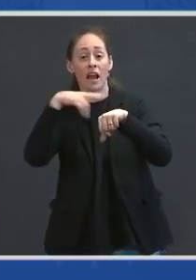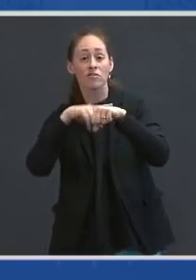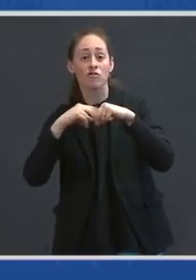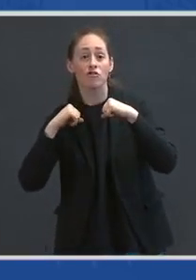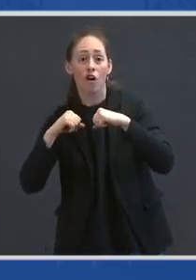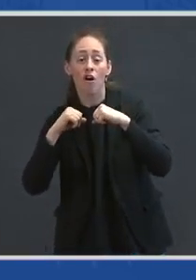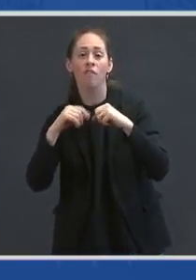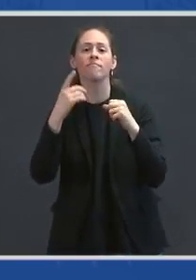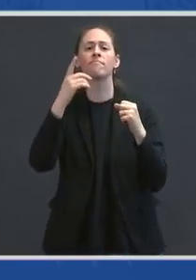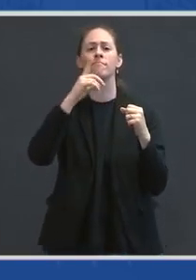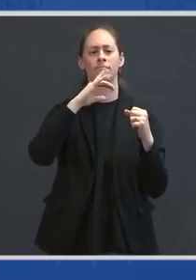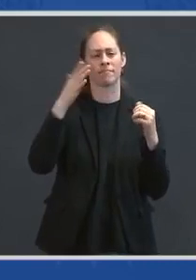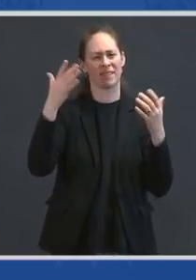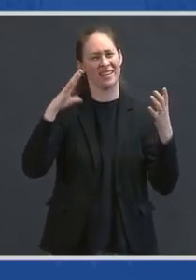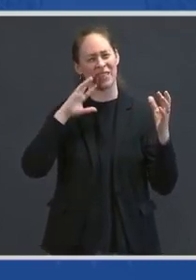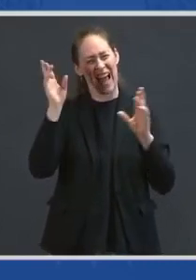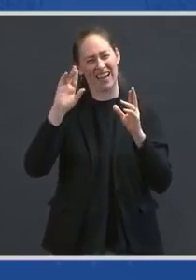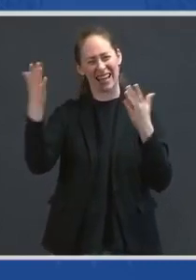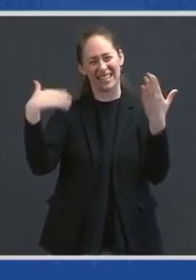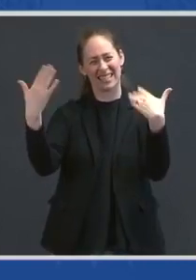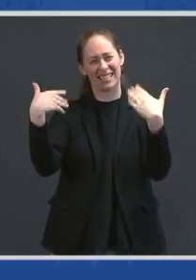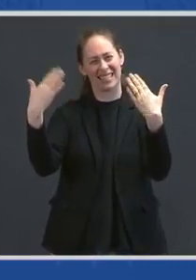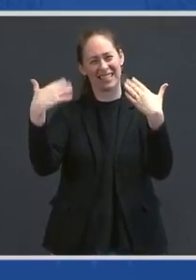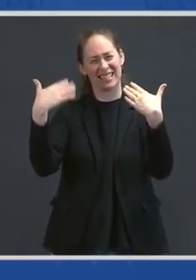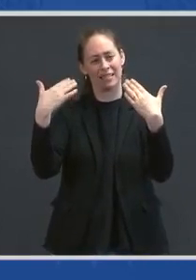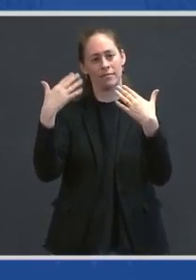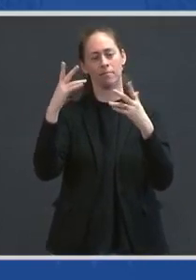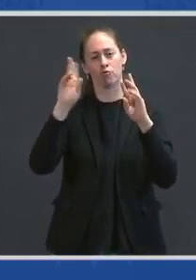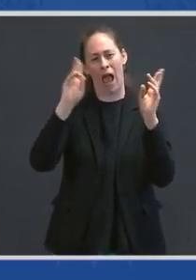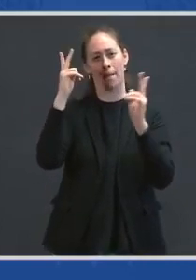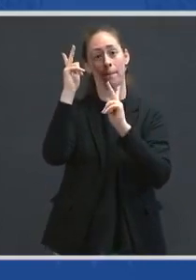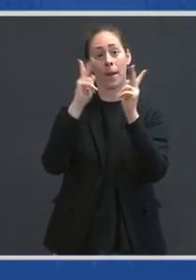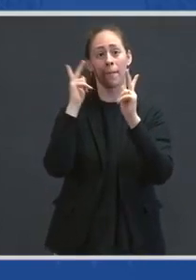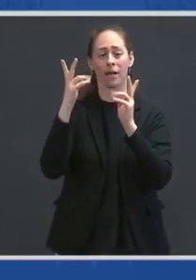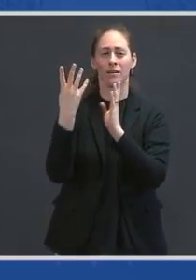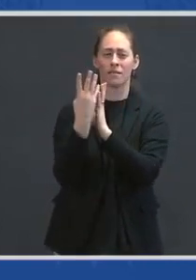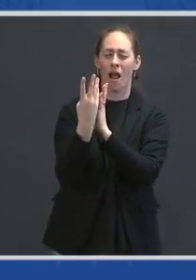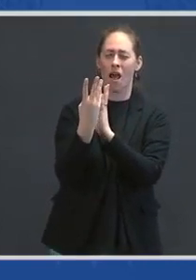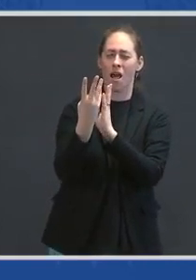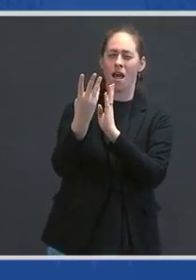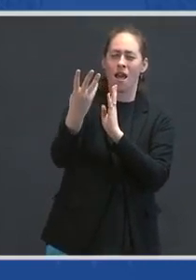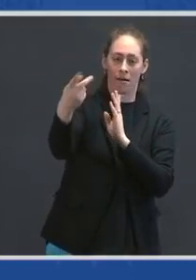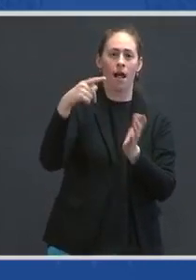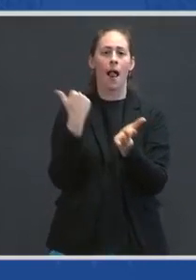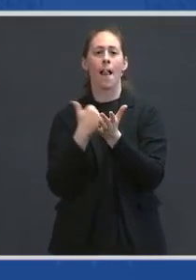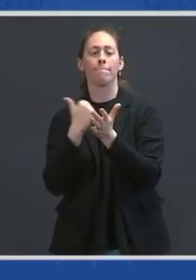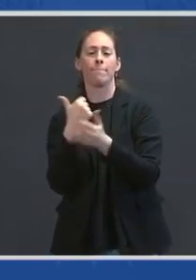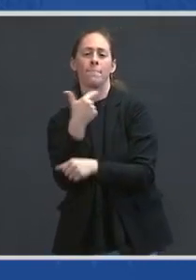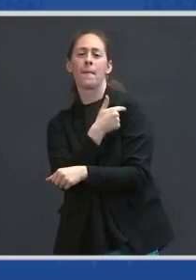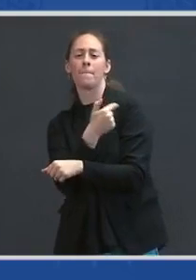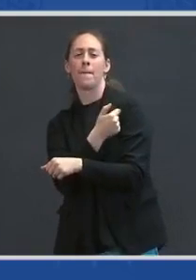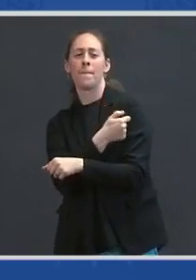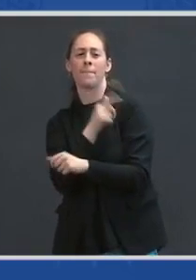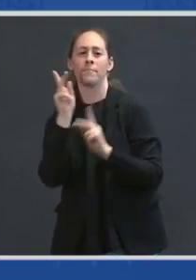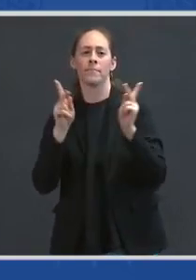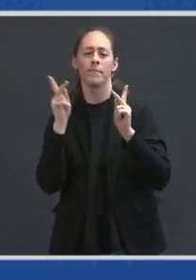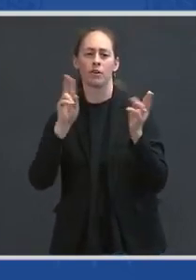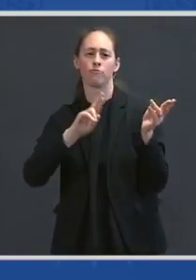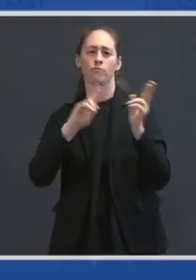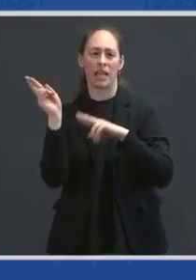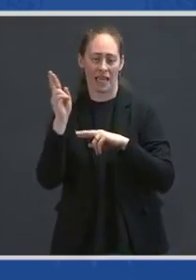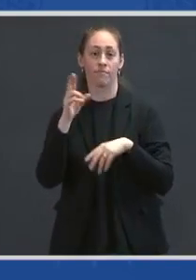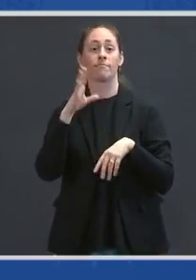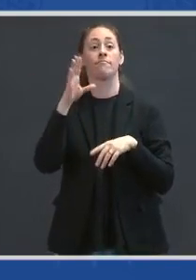to do the vaccinations. We're also setting up more places for people to get vaccinated. As of today,